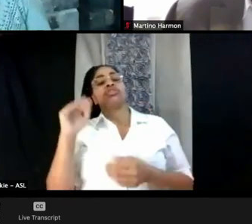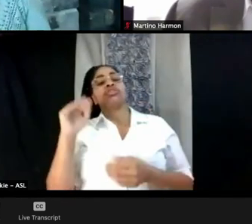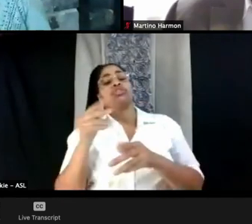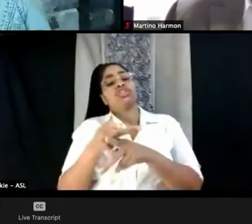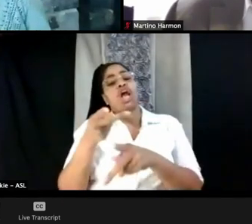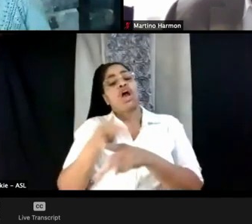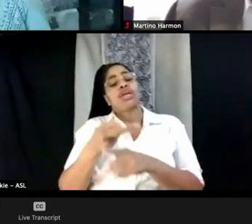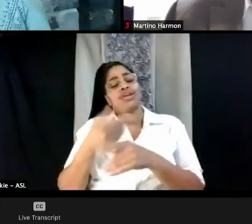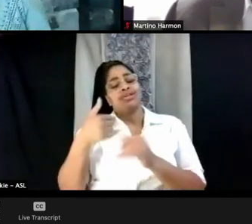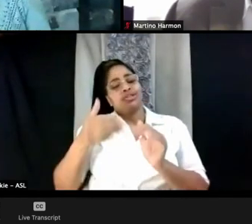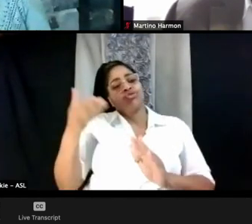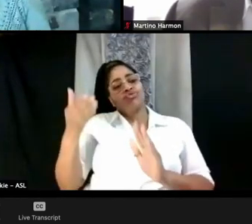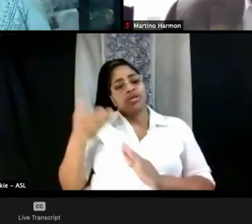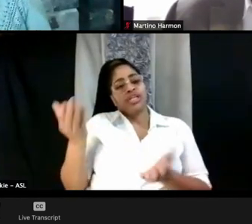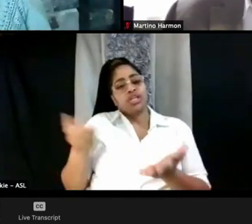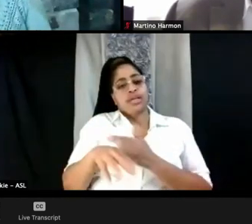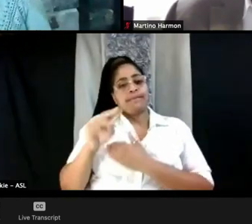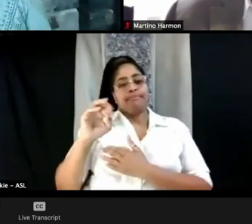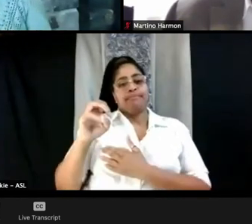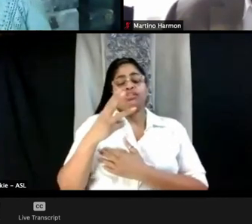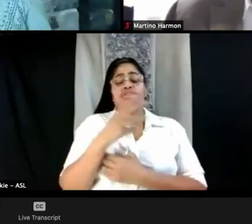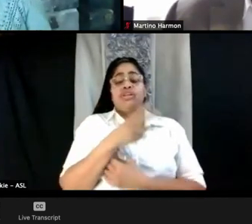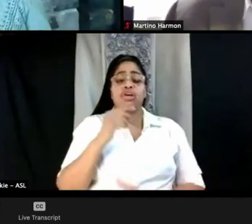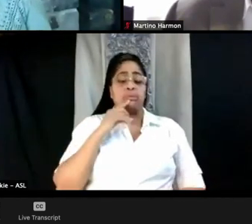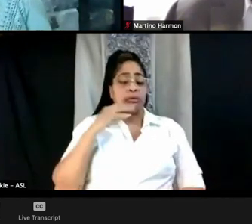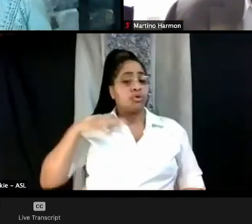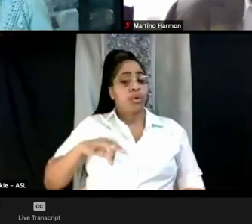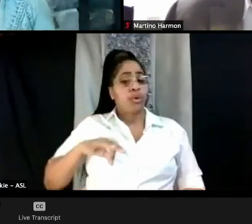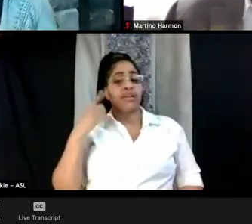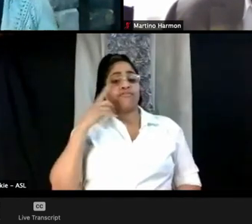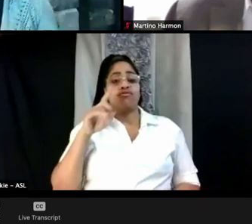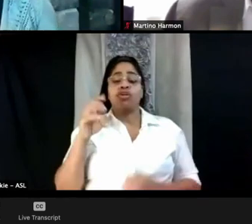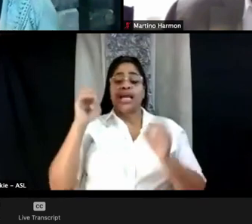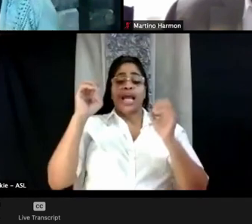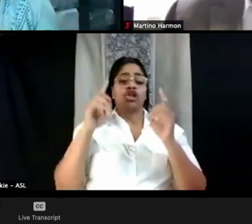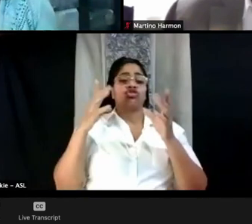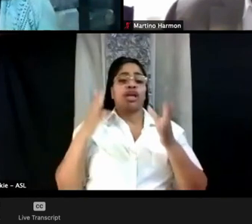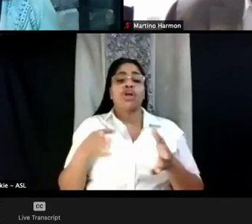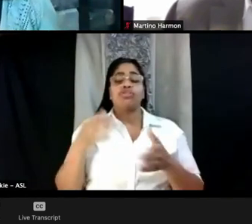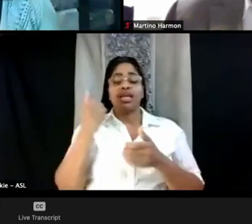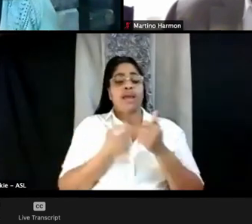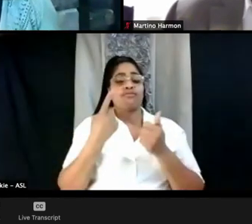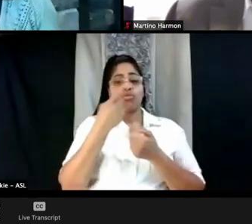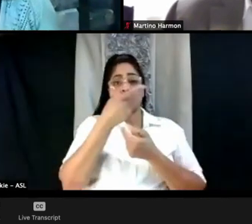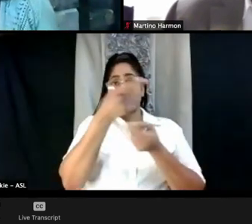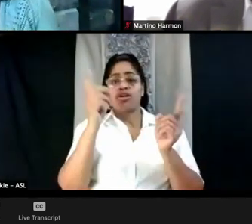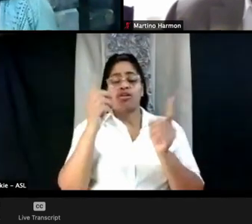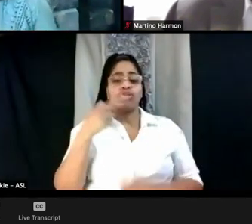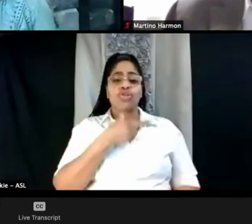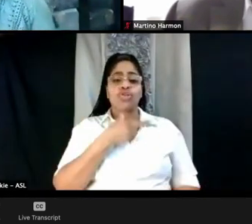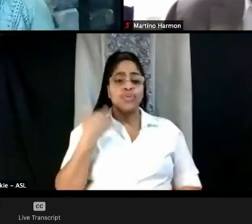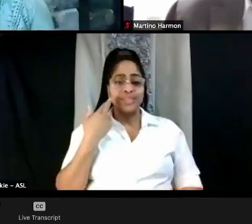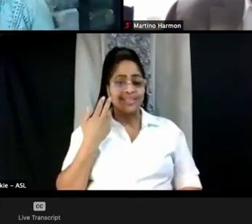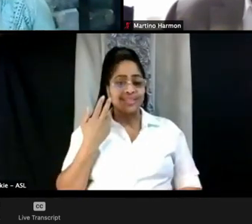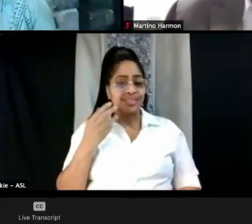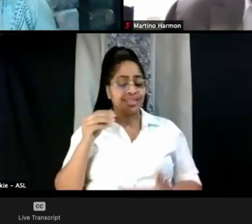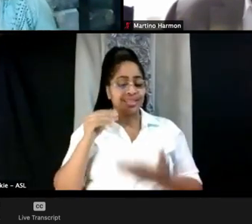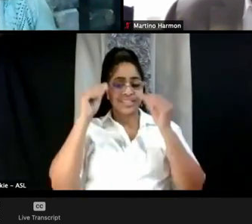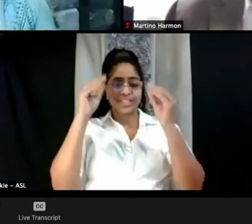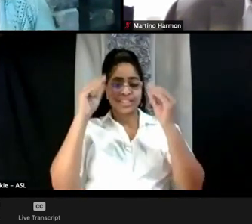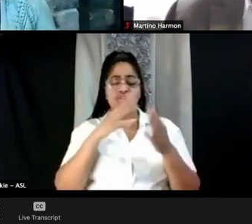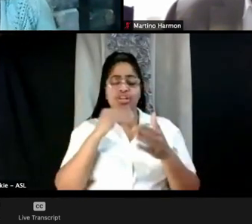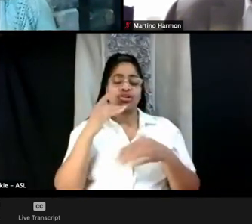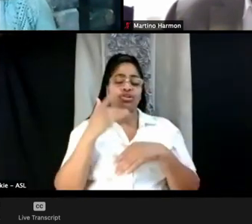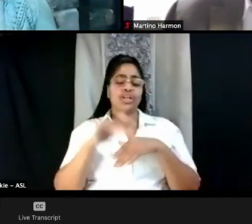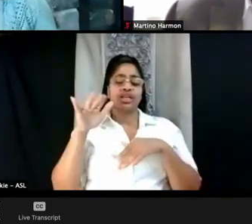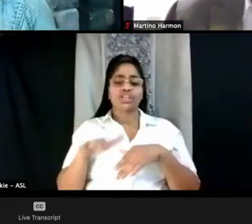still running. And to the credit of educators everywhere, the risks that teachers and early childhood educators are